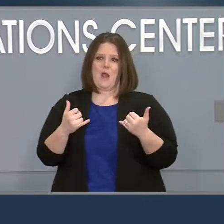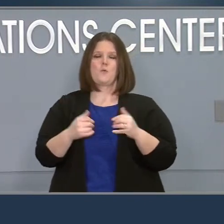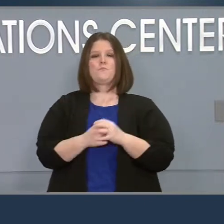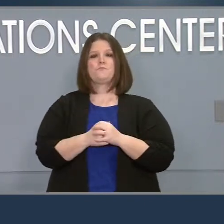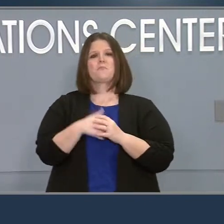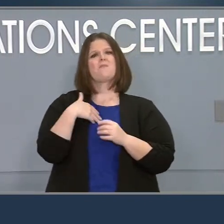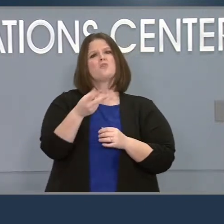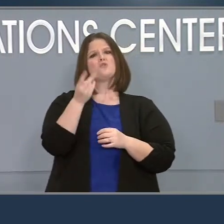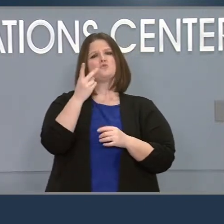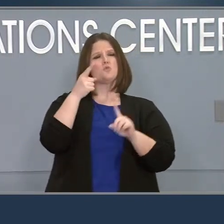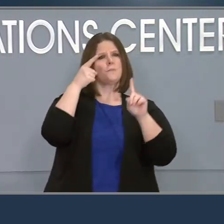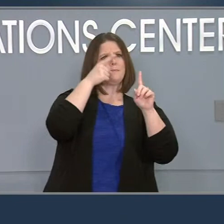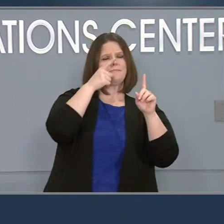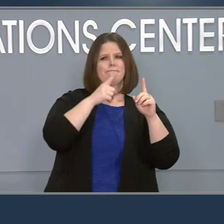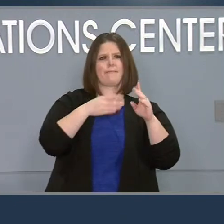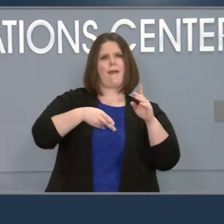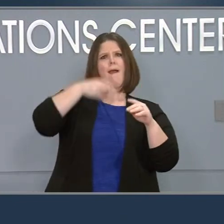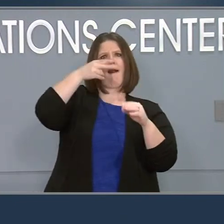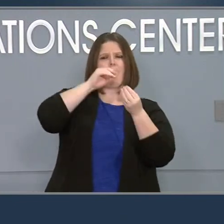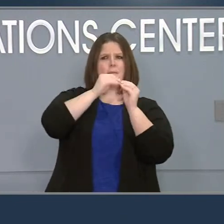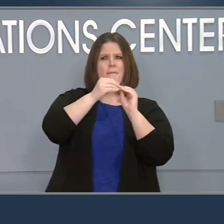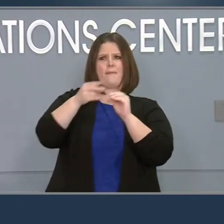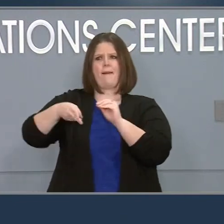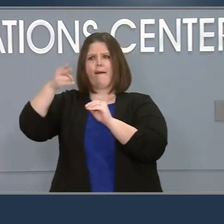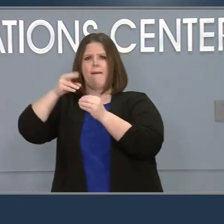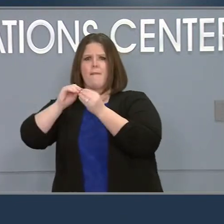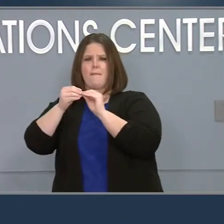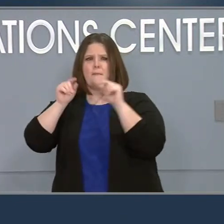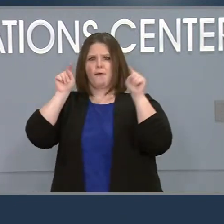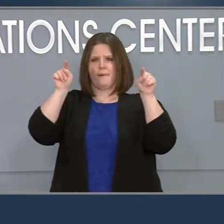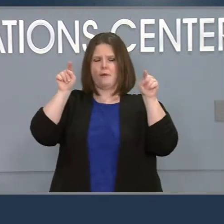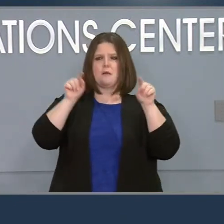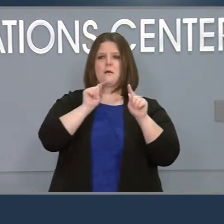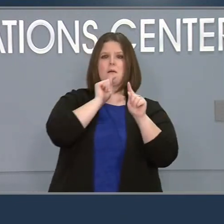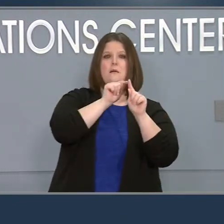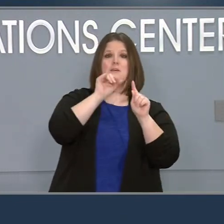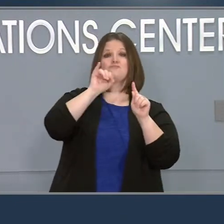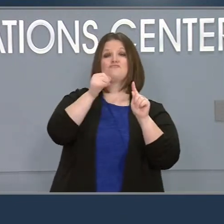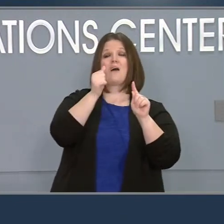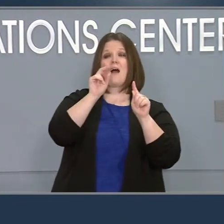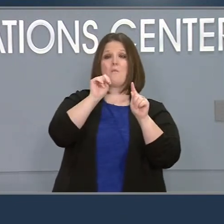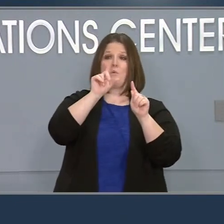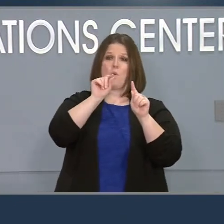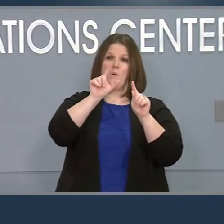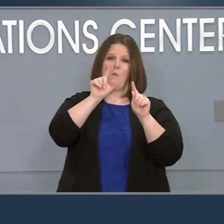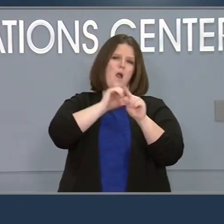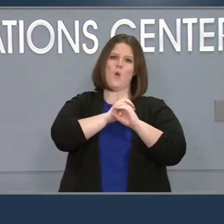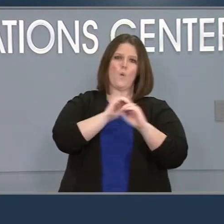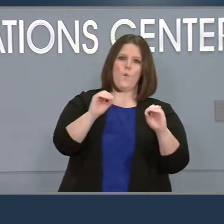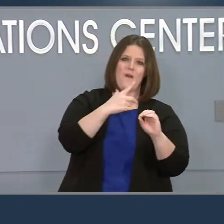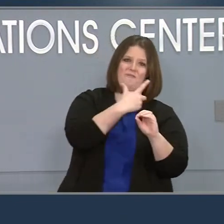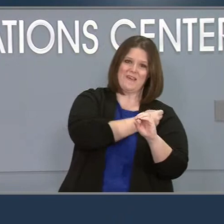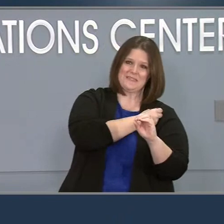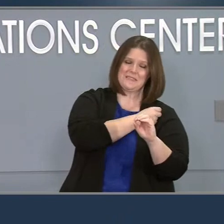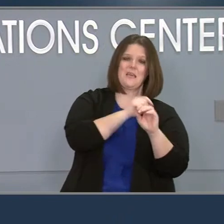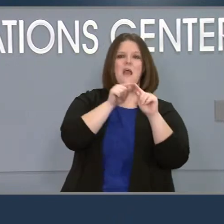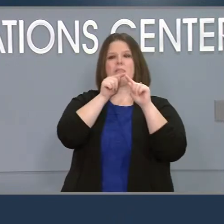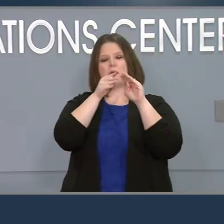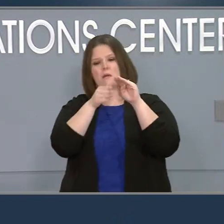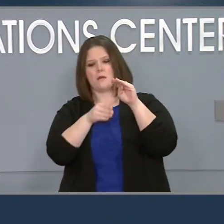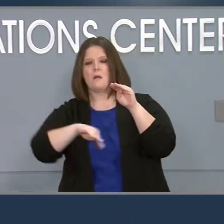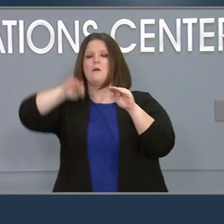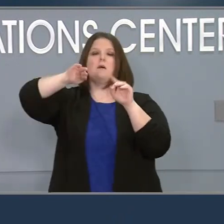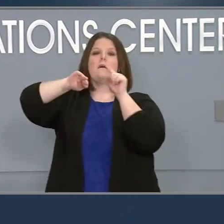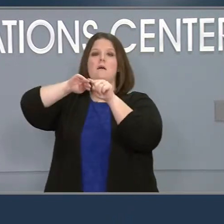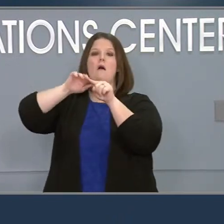peak of cases was back in January of 2021 before the vaccines were widely available, and the second peak was in August and September as a result